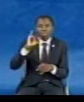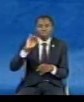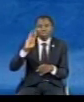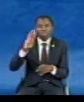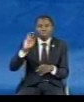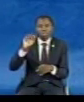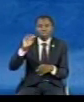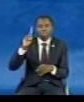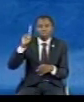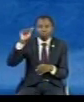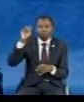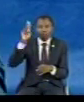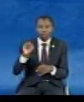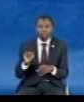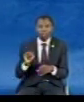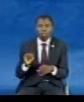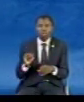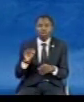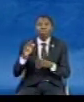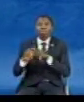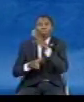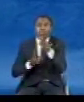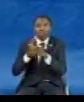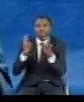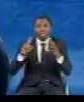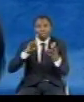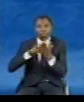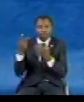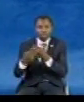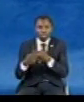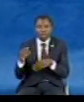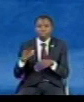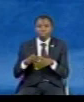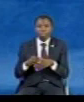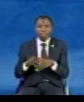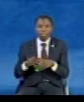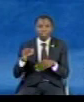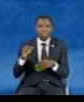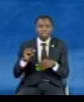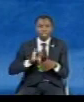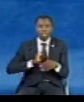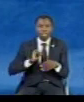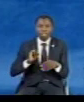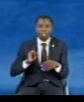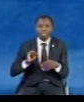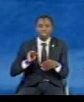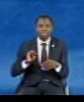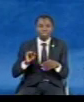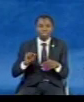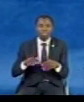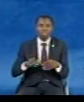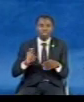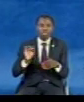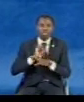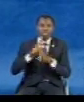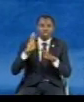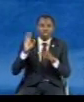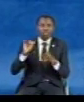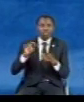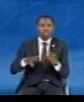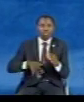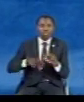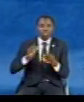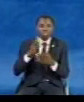part of my body has been as if it was dead. I don't used to feel anything. And sometimes in the night, I have to